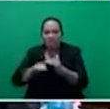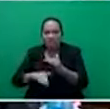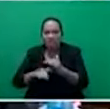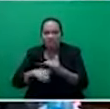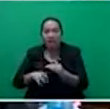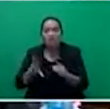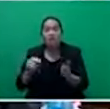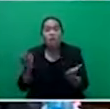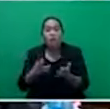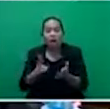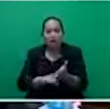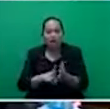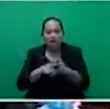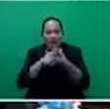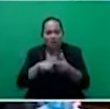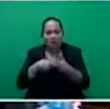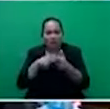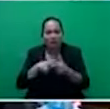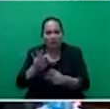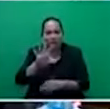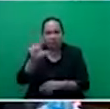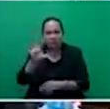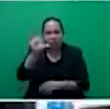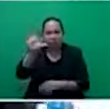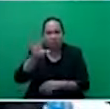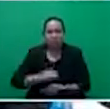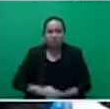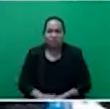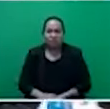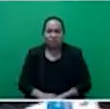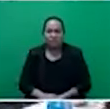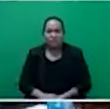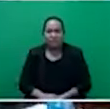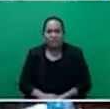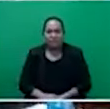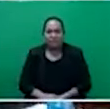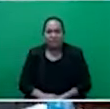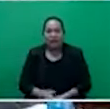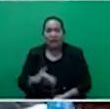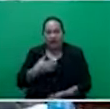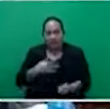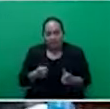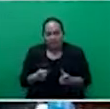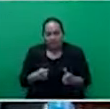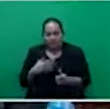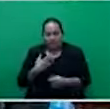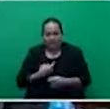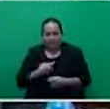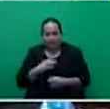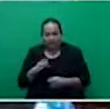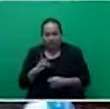Nanronga, Mr. Speaker, sir. Mr. Speaker, sir, I have to control myself. I won't get into